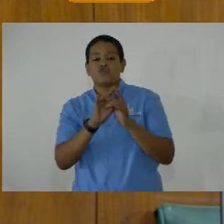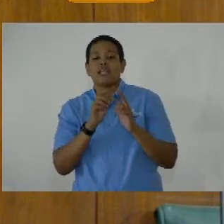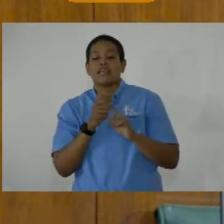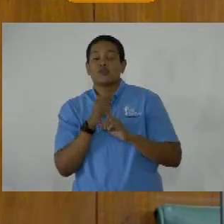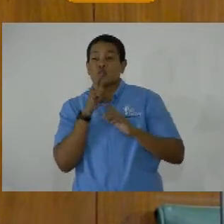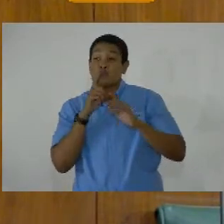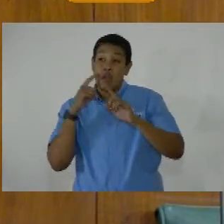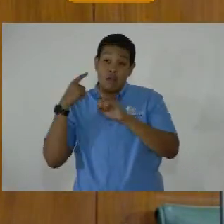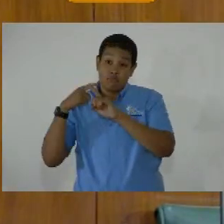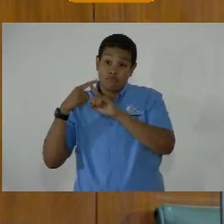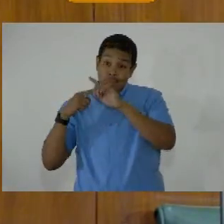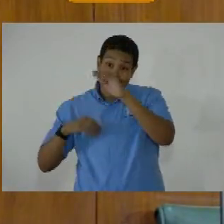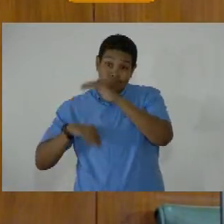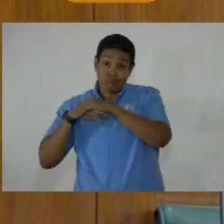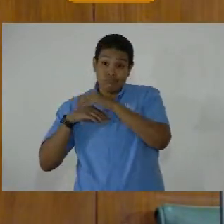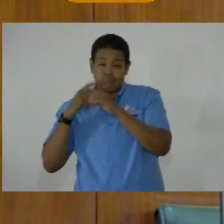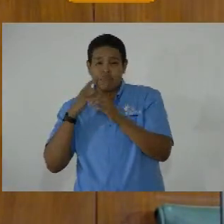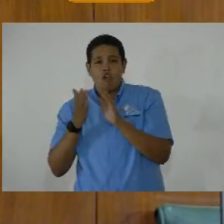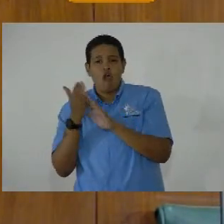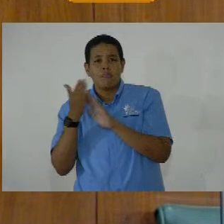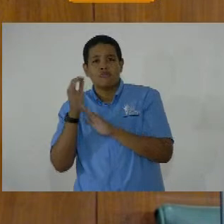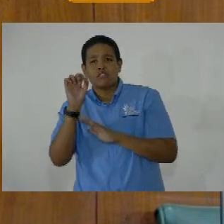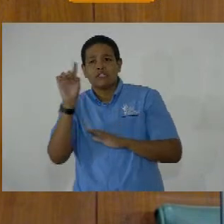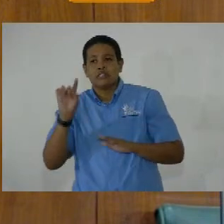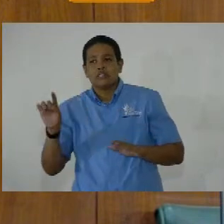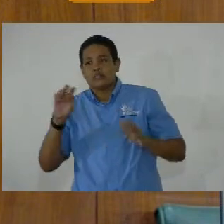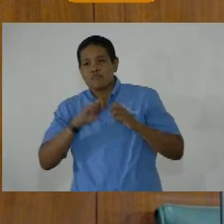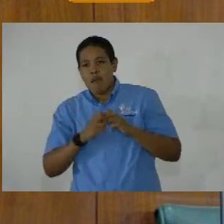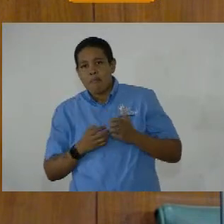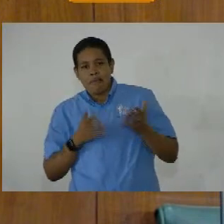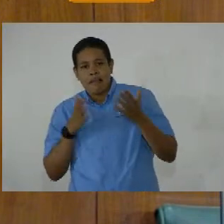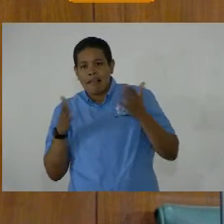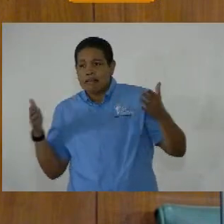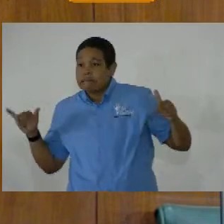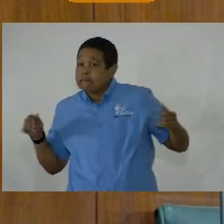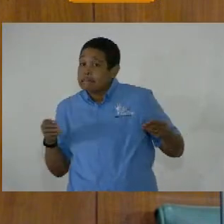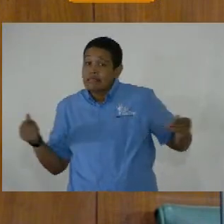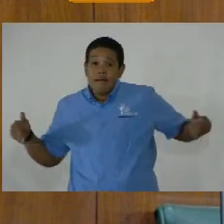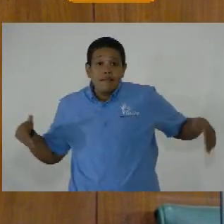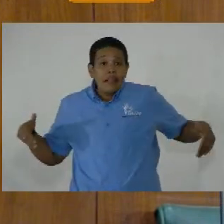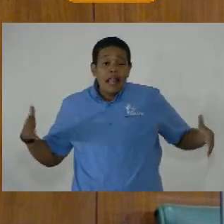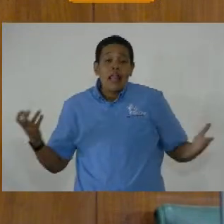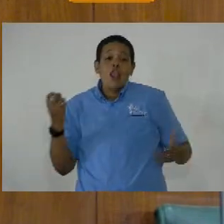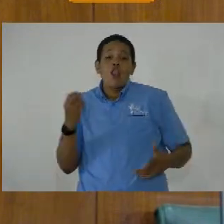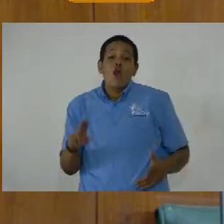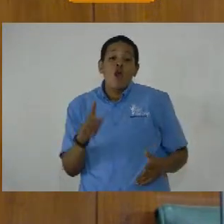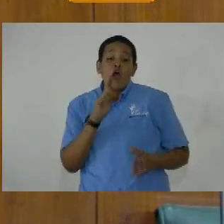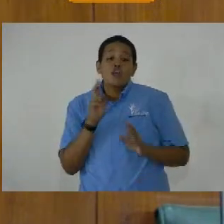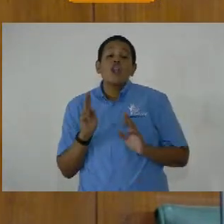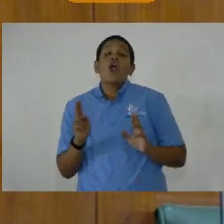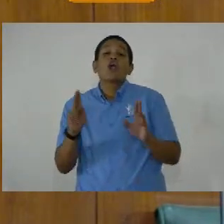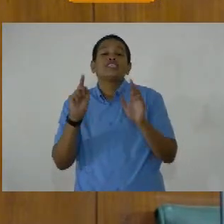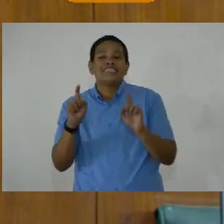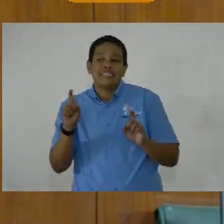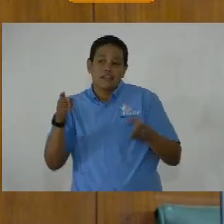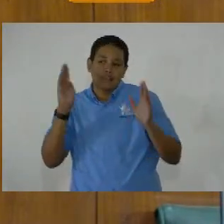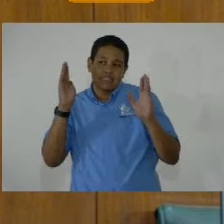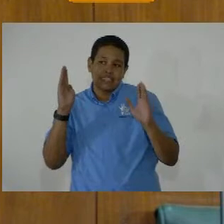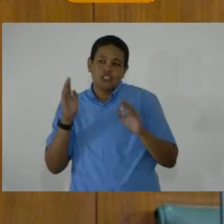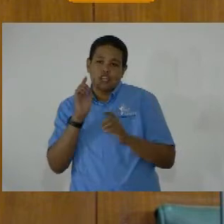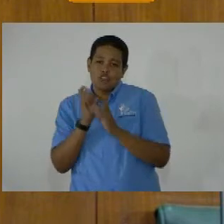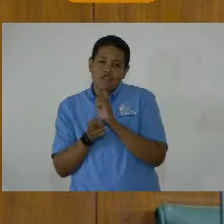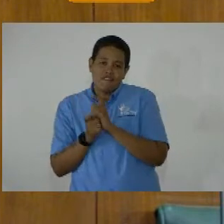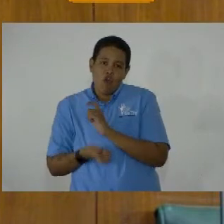optimal operation of the SEZs still unresolved or in urgent need of reform.